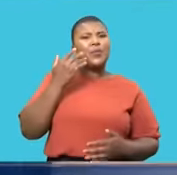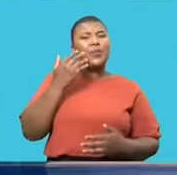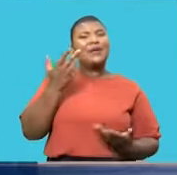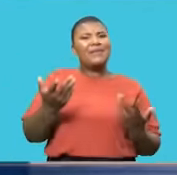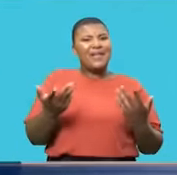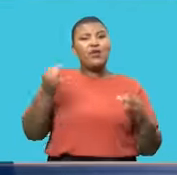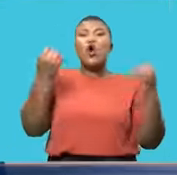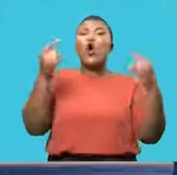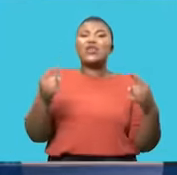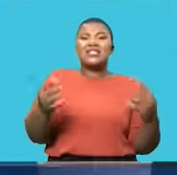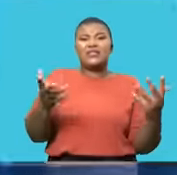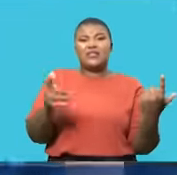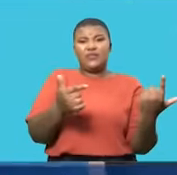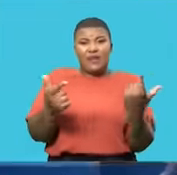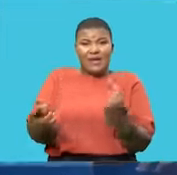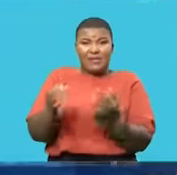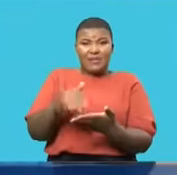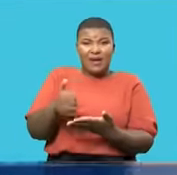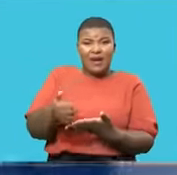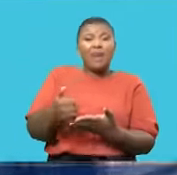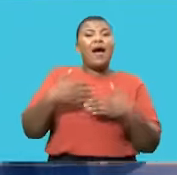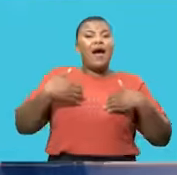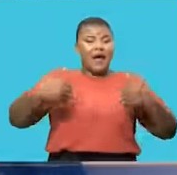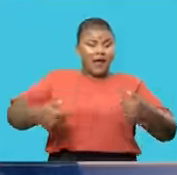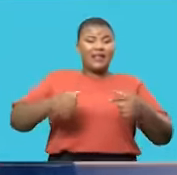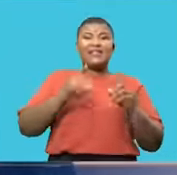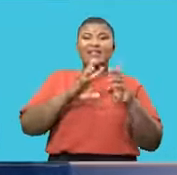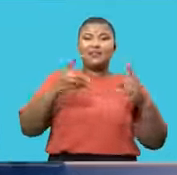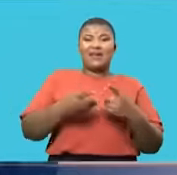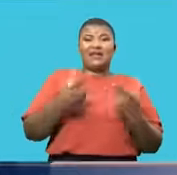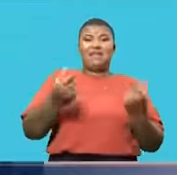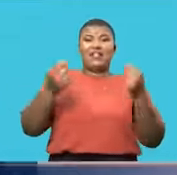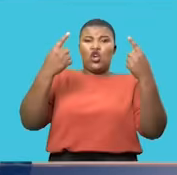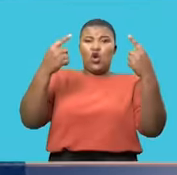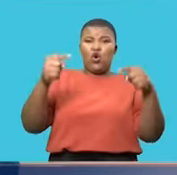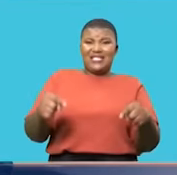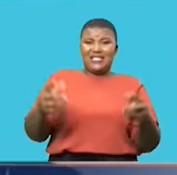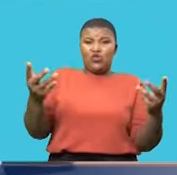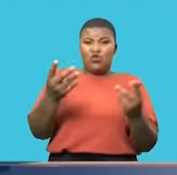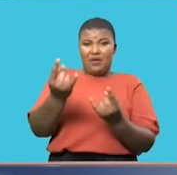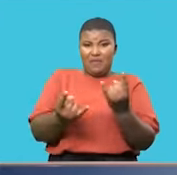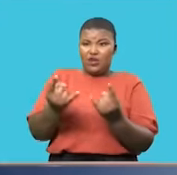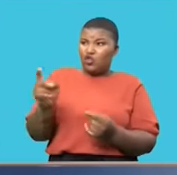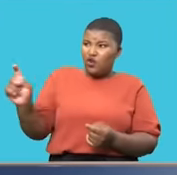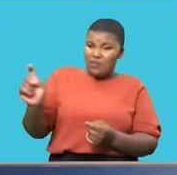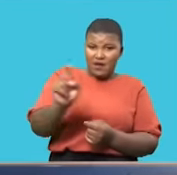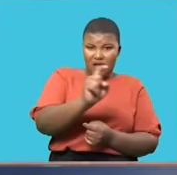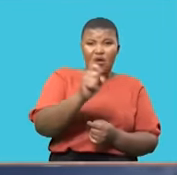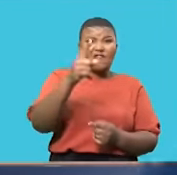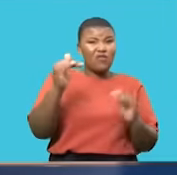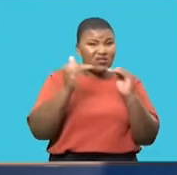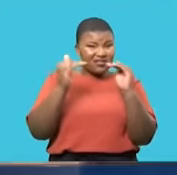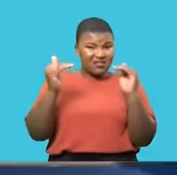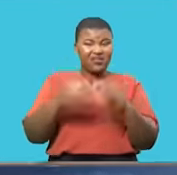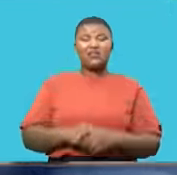the audit is carried out. Health department comes and do an audit la maspaza shop in terms of our standards.